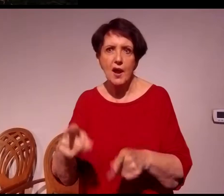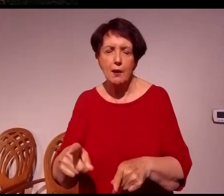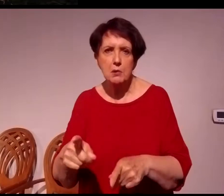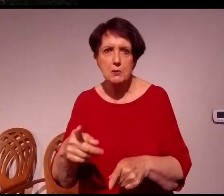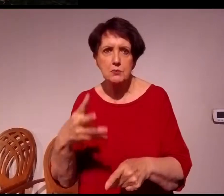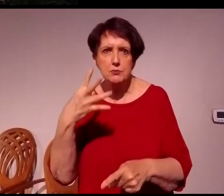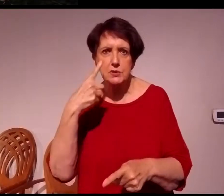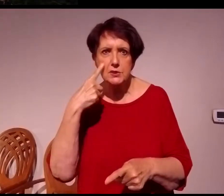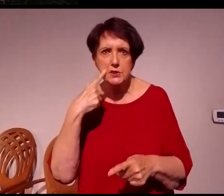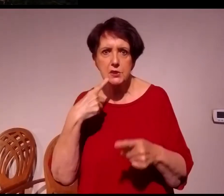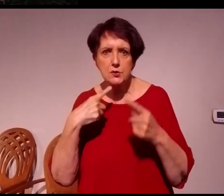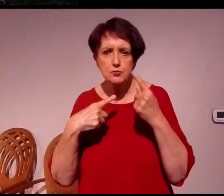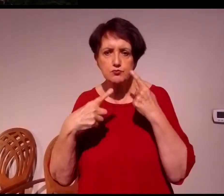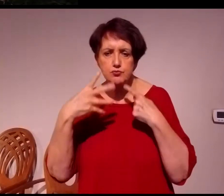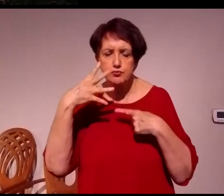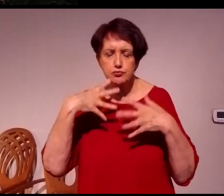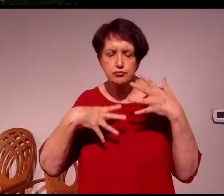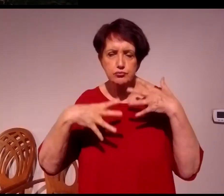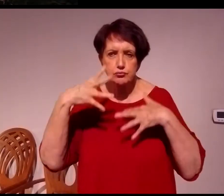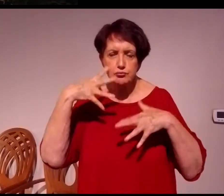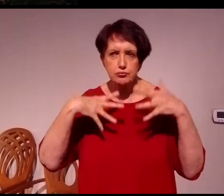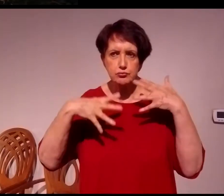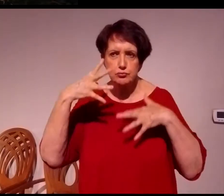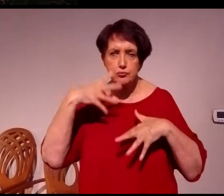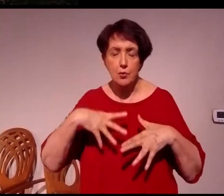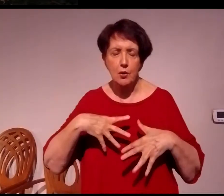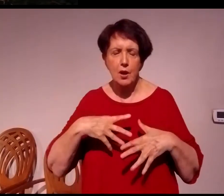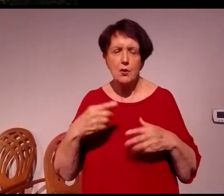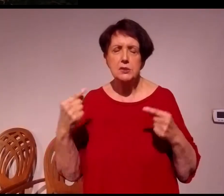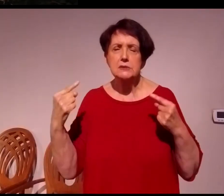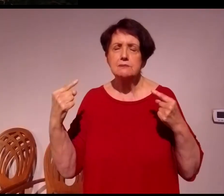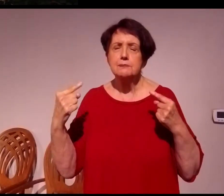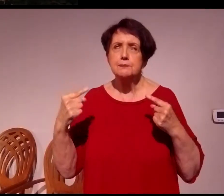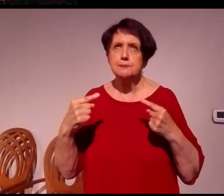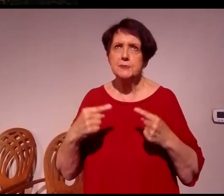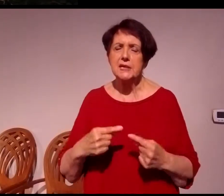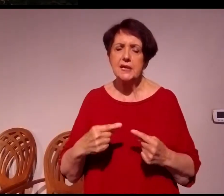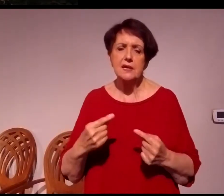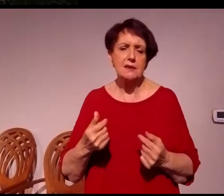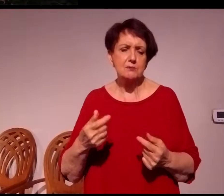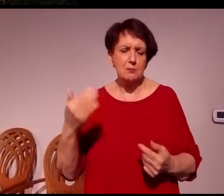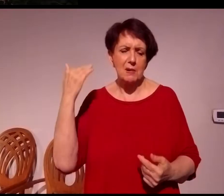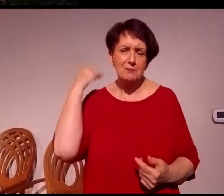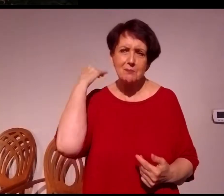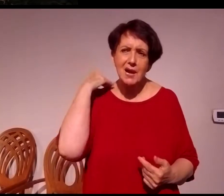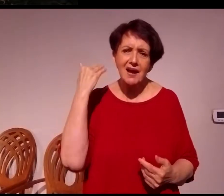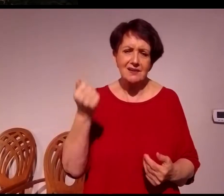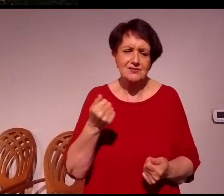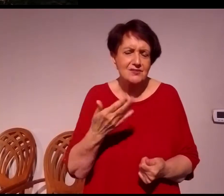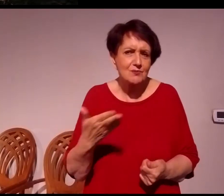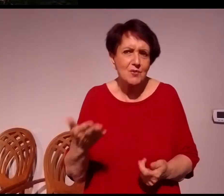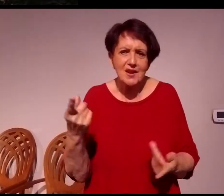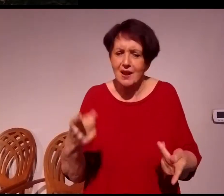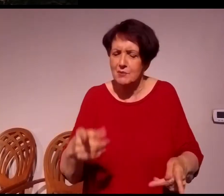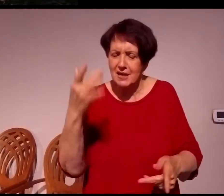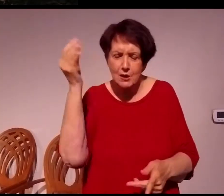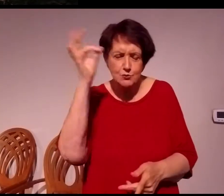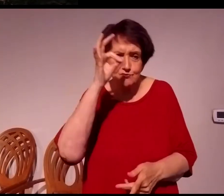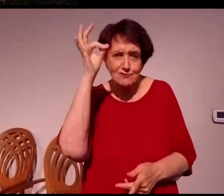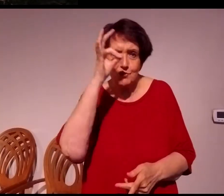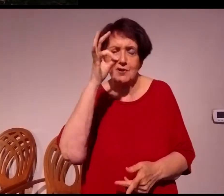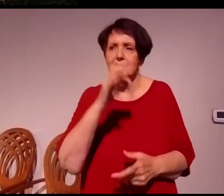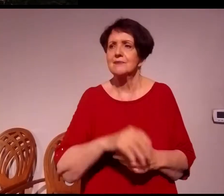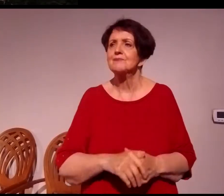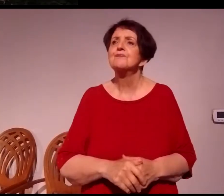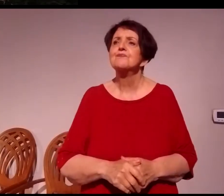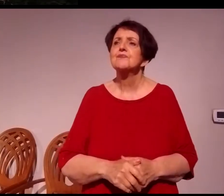my face. I was in agony. I had done something with my back. I have no idea what. And I could